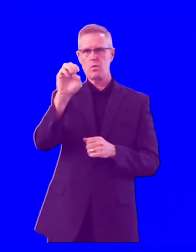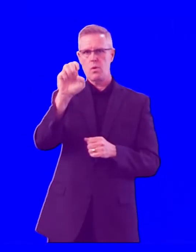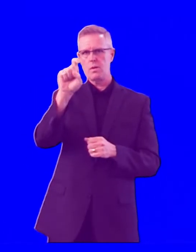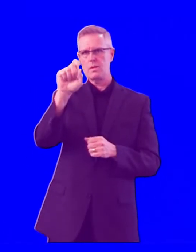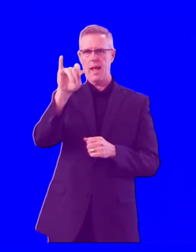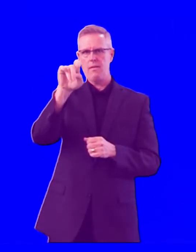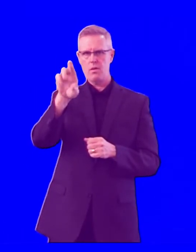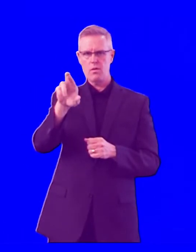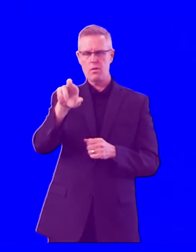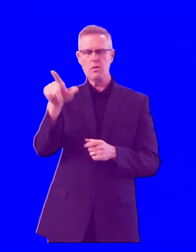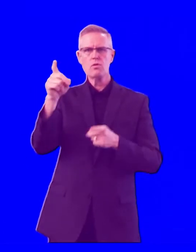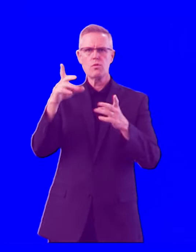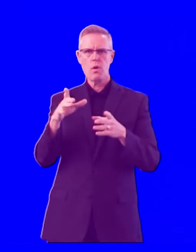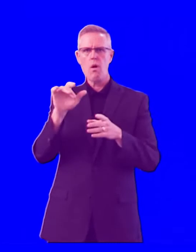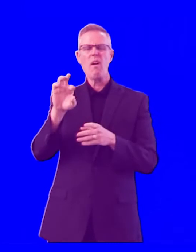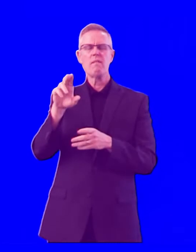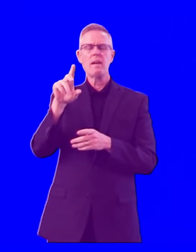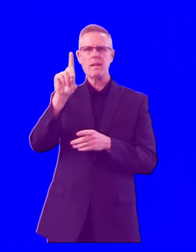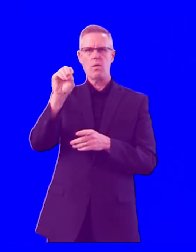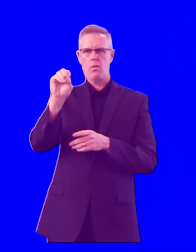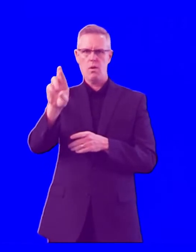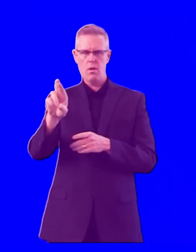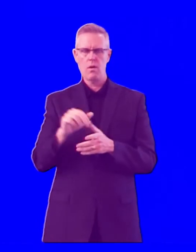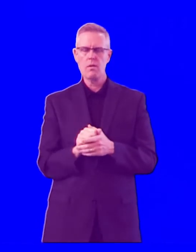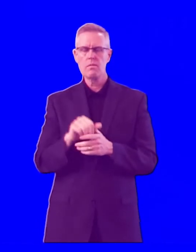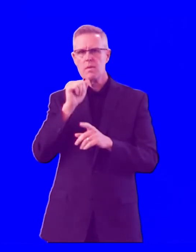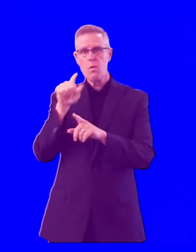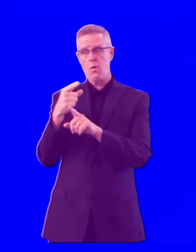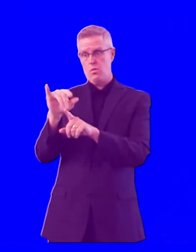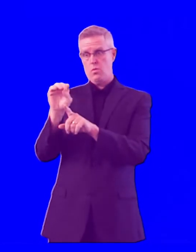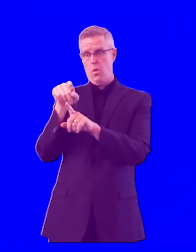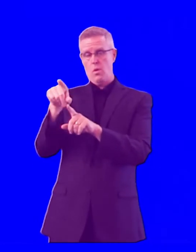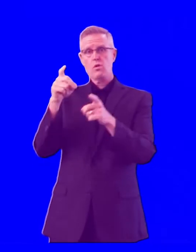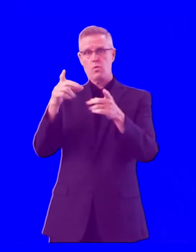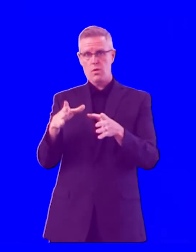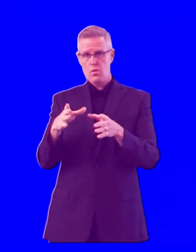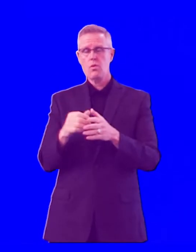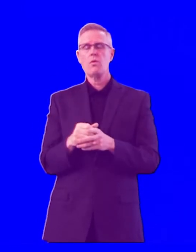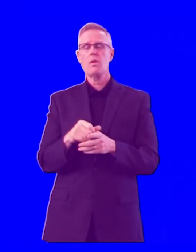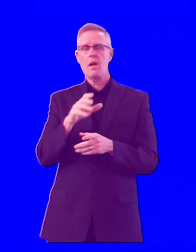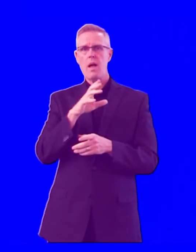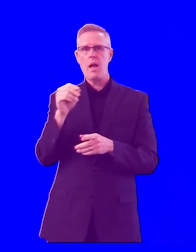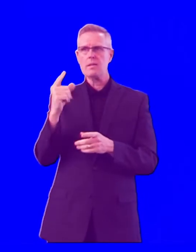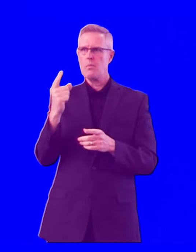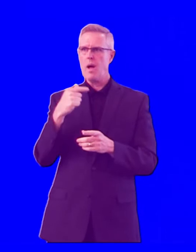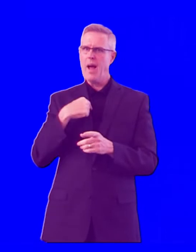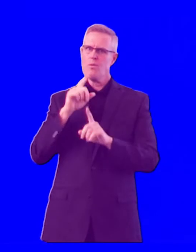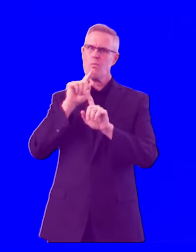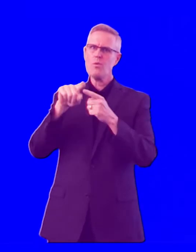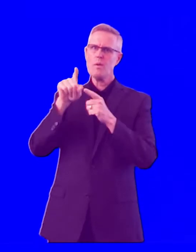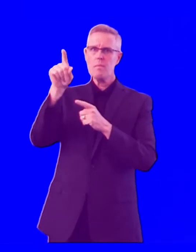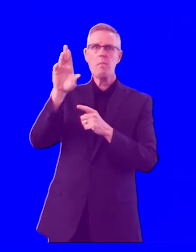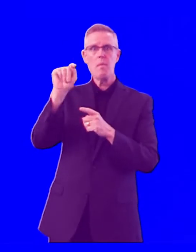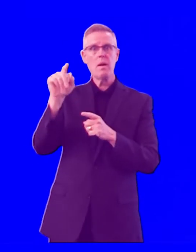who is the director of the Department of Rehabilitation. Not only is Joe the director and someone I report to, but